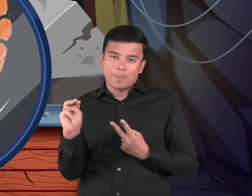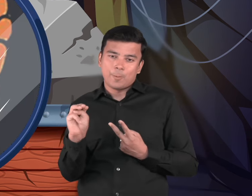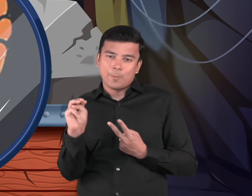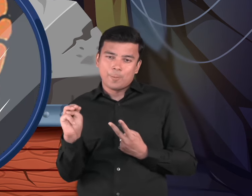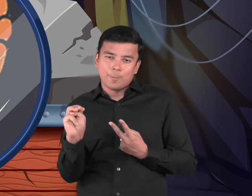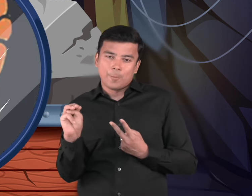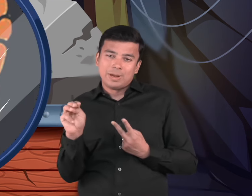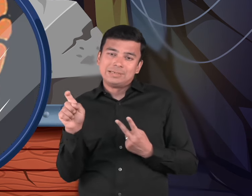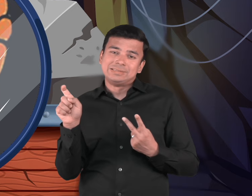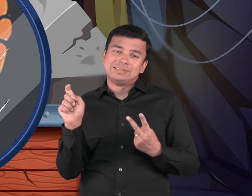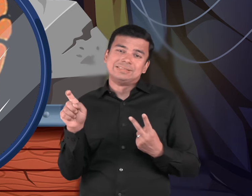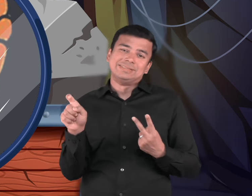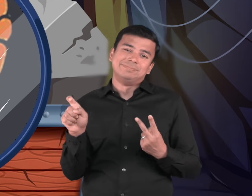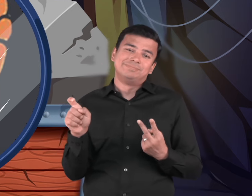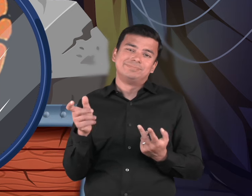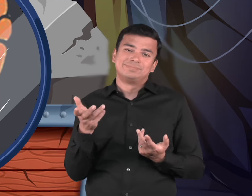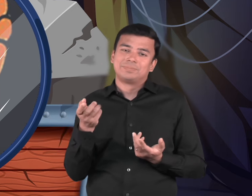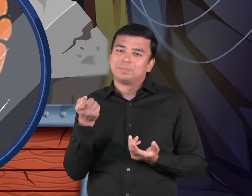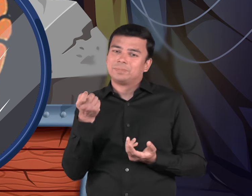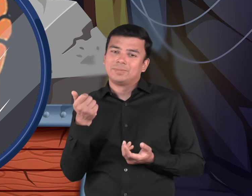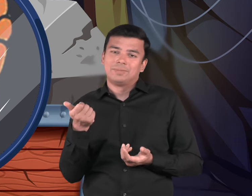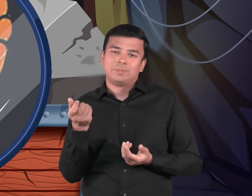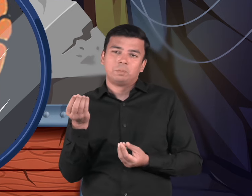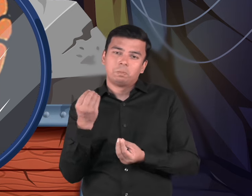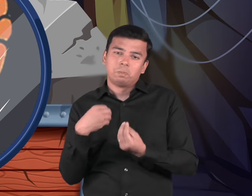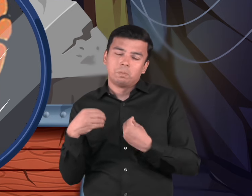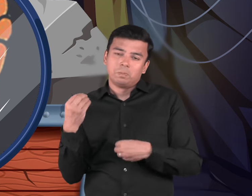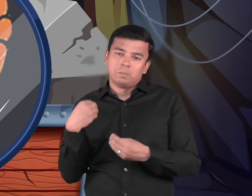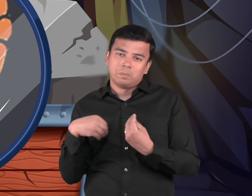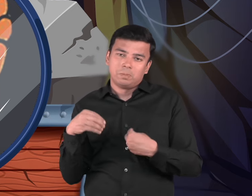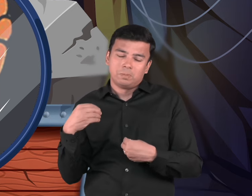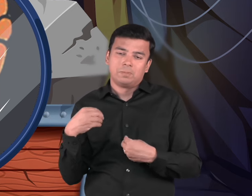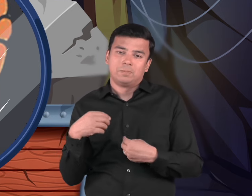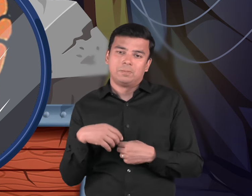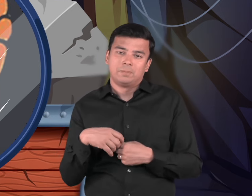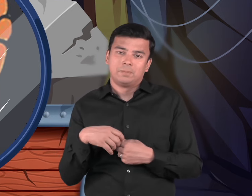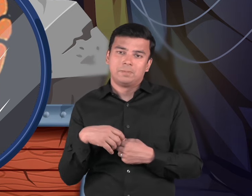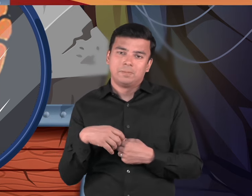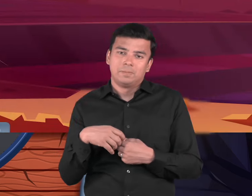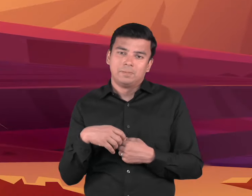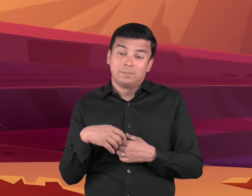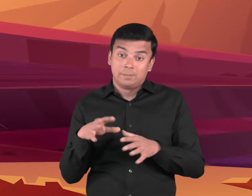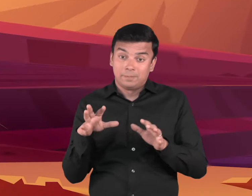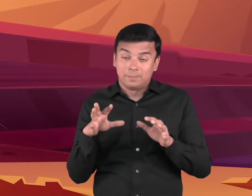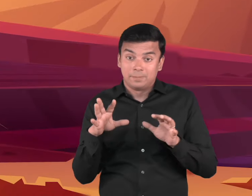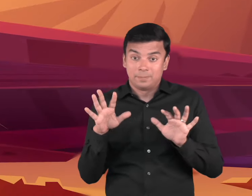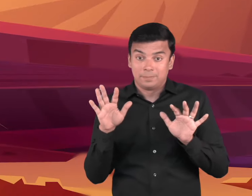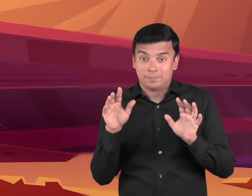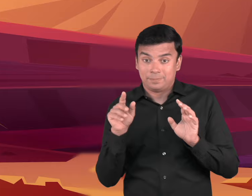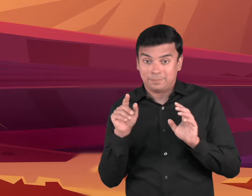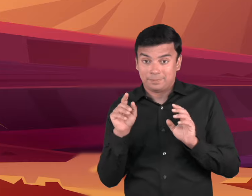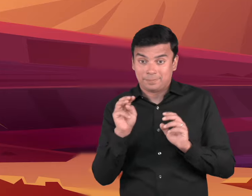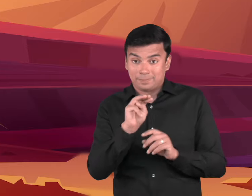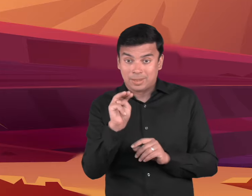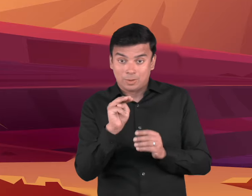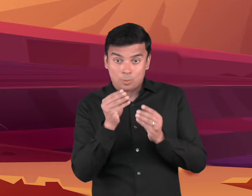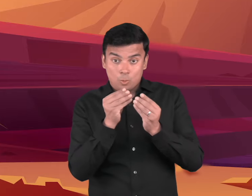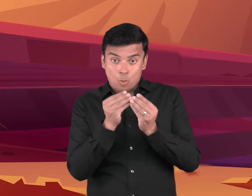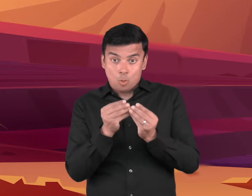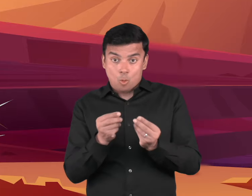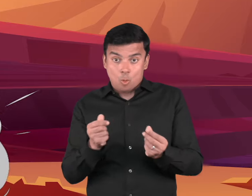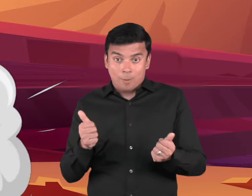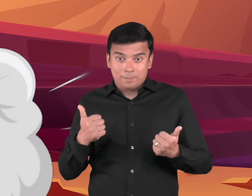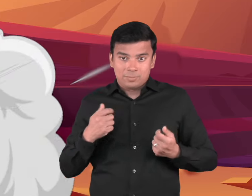or trace minerals are needed in much smaller amounts unlike vitamins